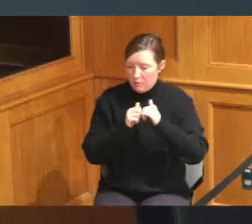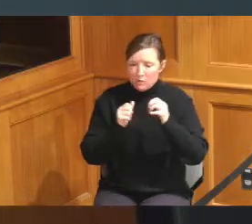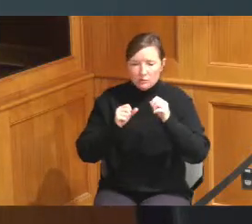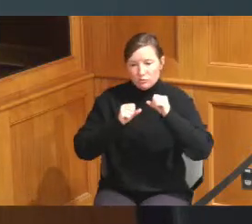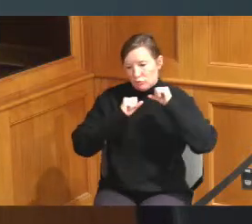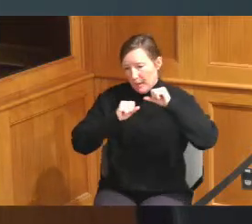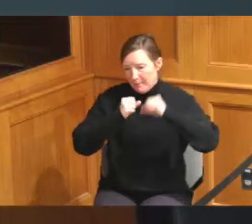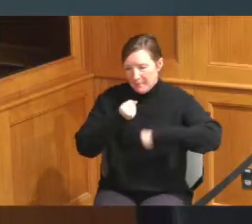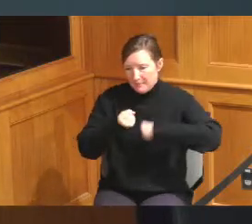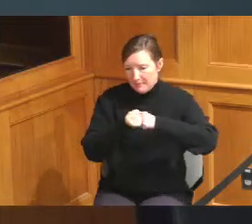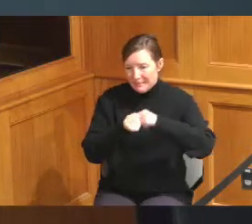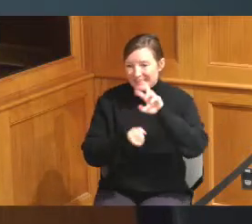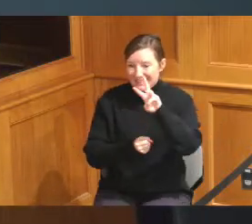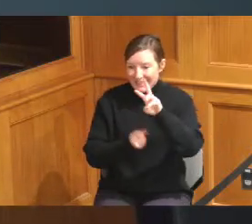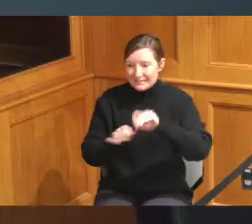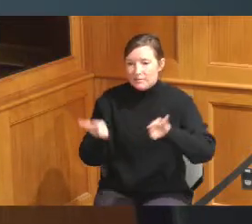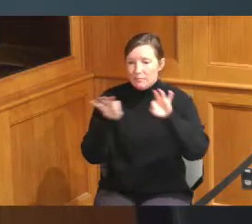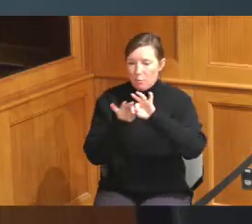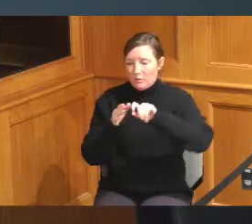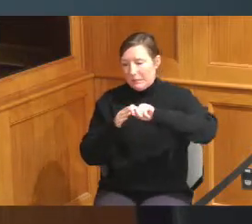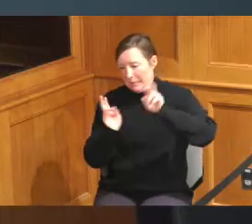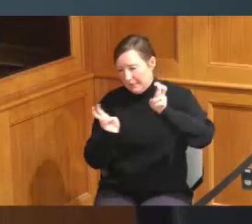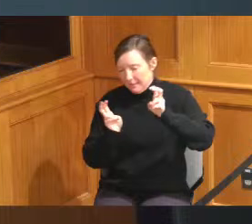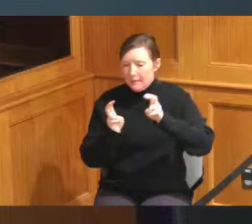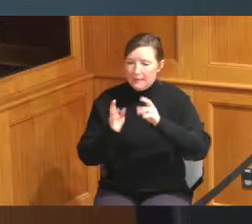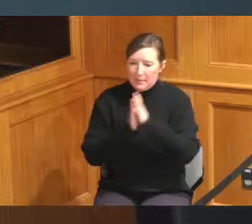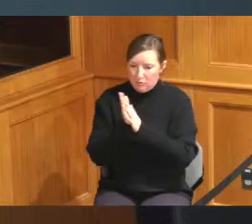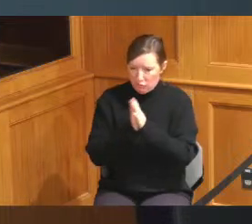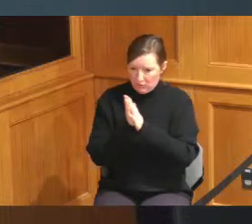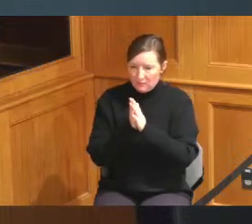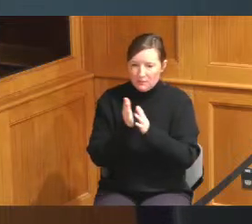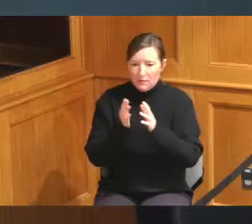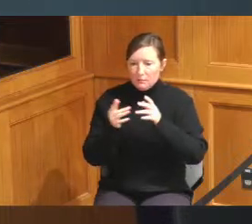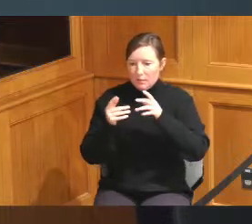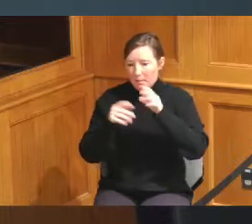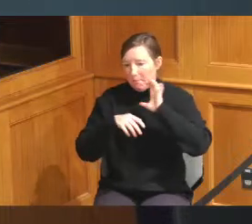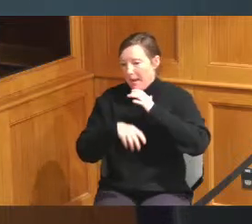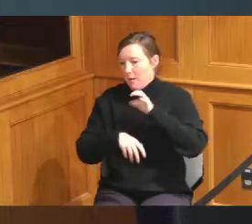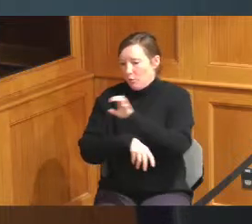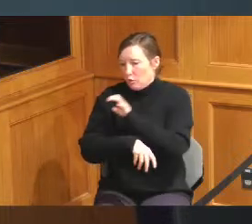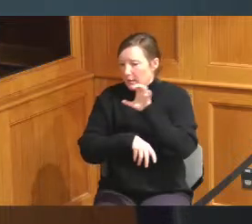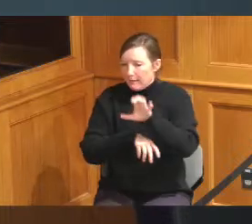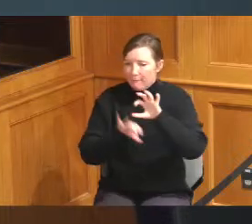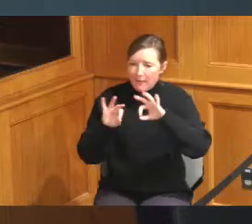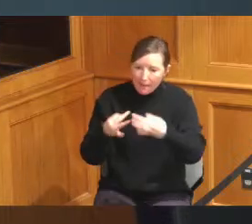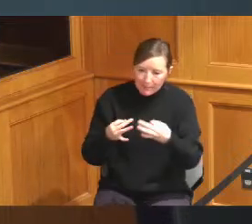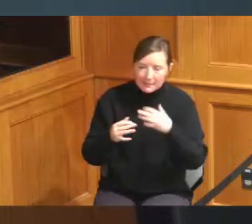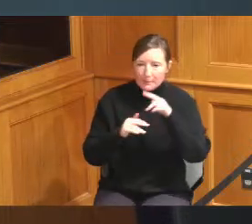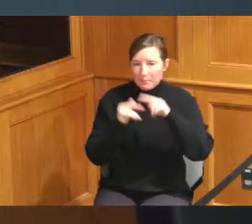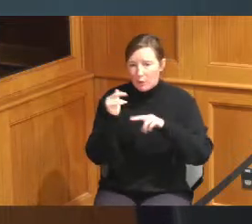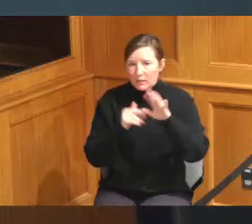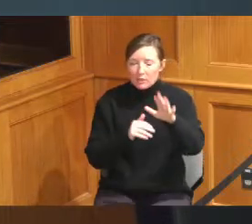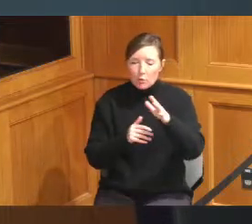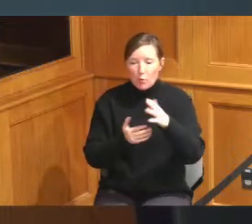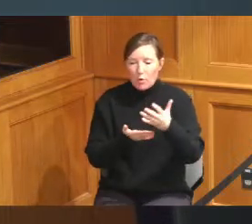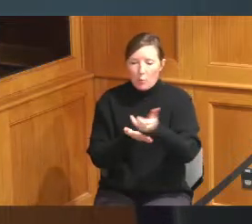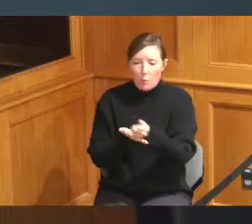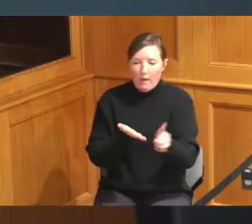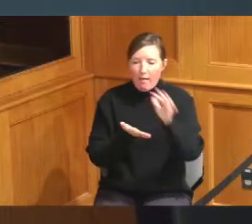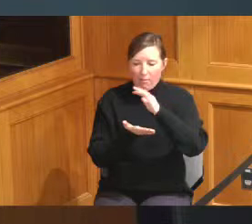6 key program initiatives, including strengthening our sisterhood, empowering our families, building your economic